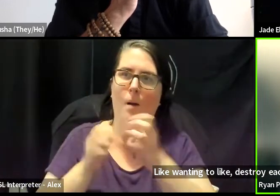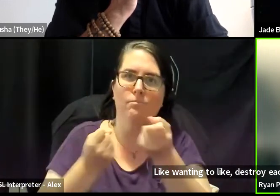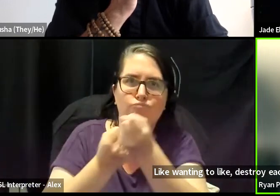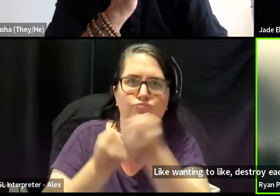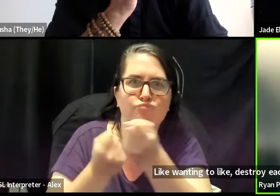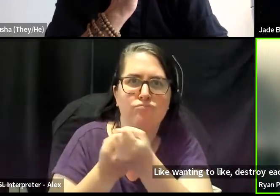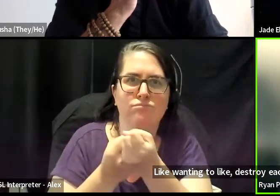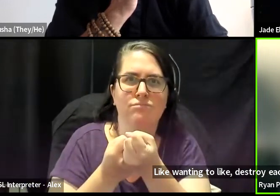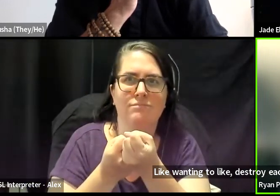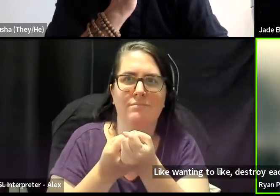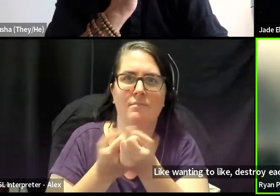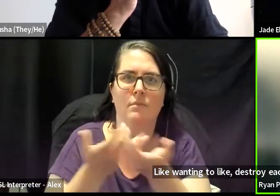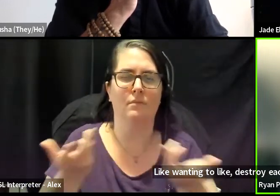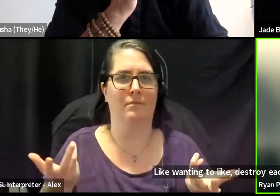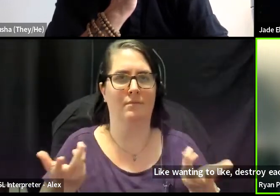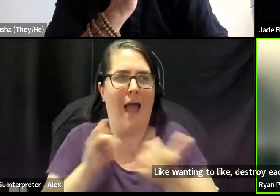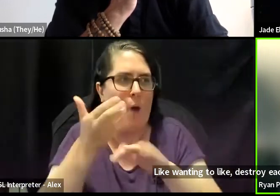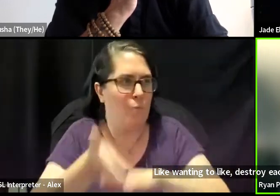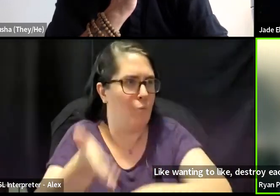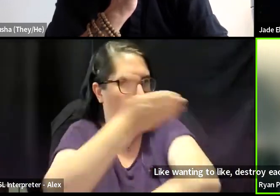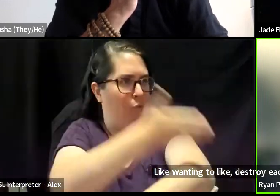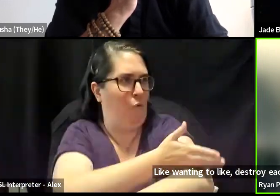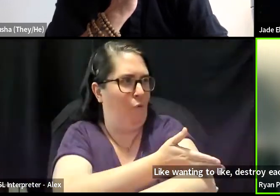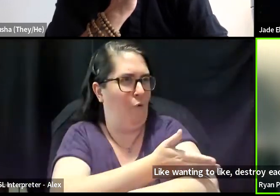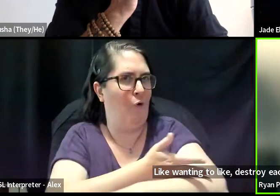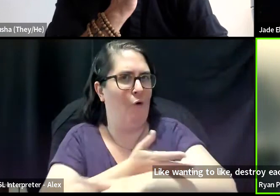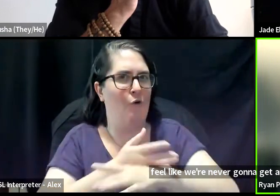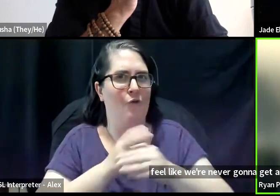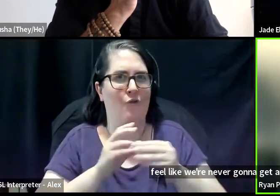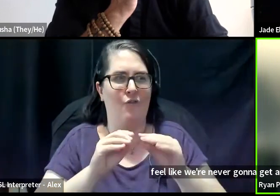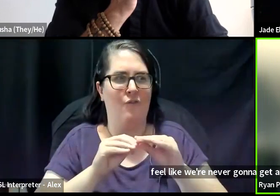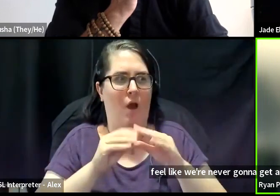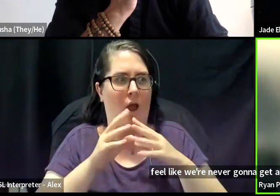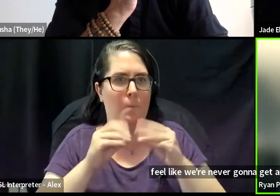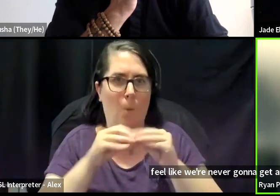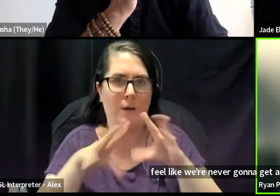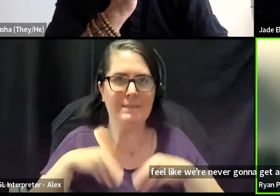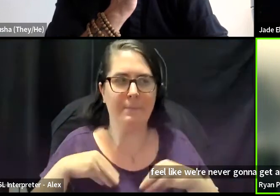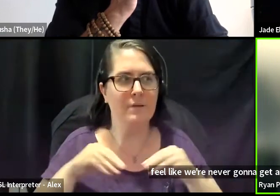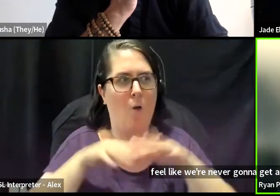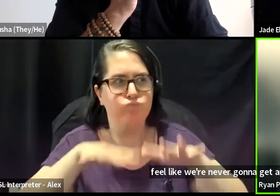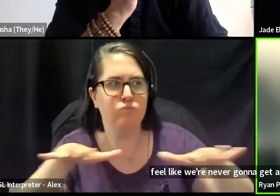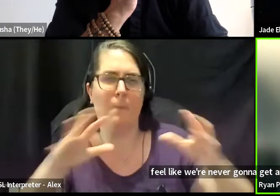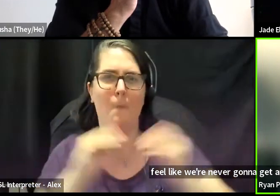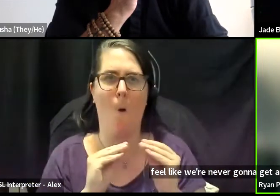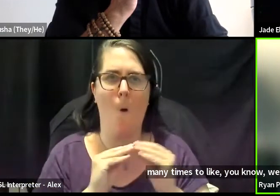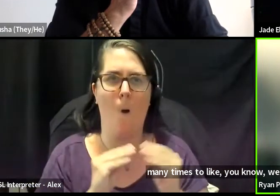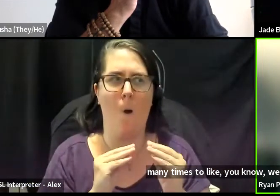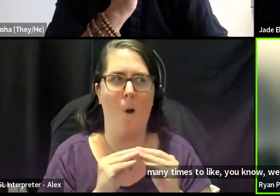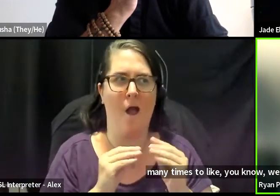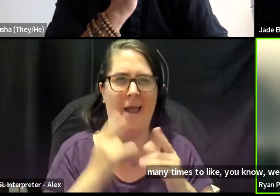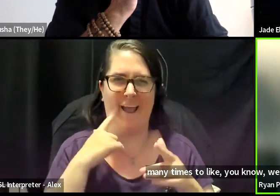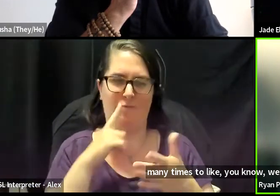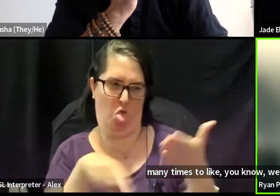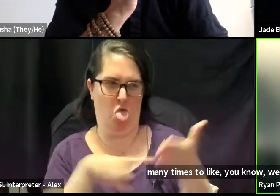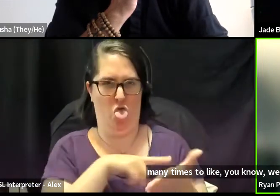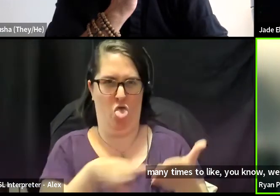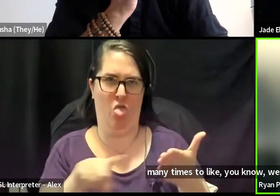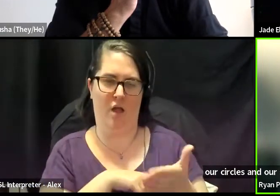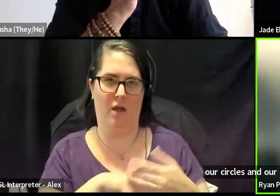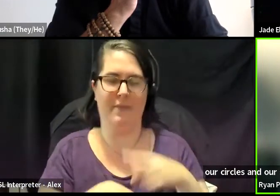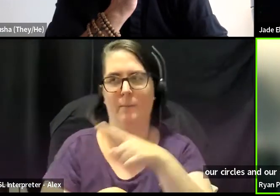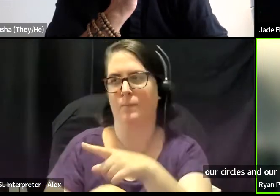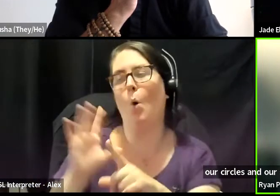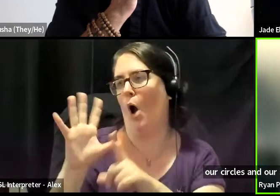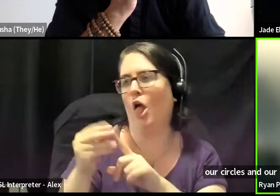times too, like, you know, we have these ideas in our circles and our spaces, but there are so many drag artists that would be like, no, cultural appropriation